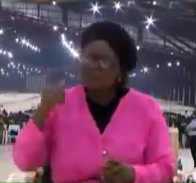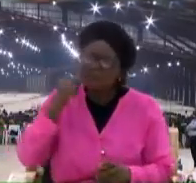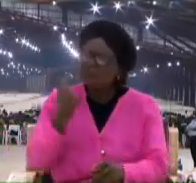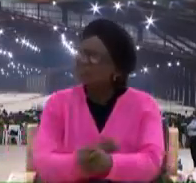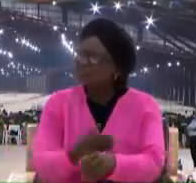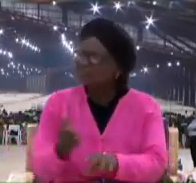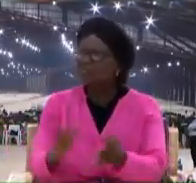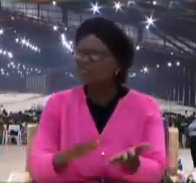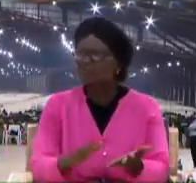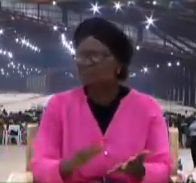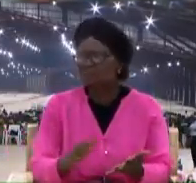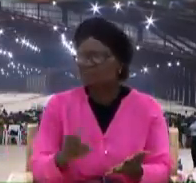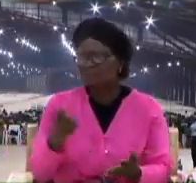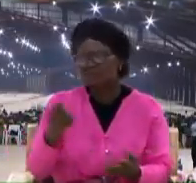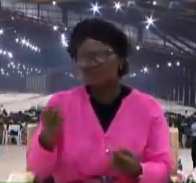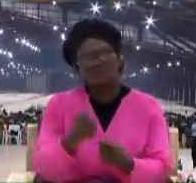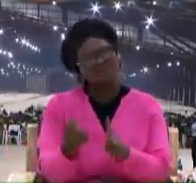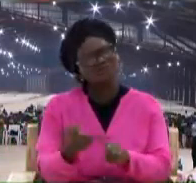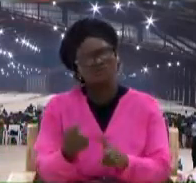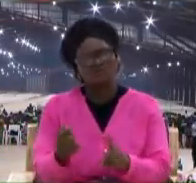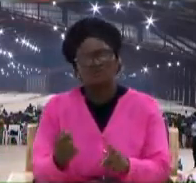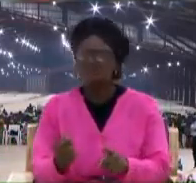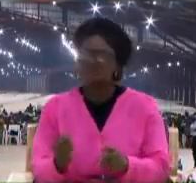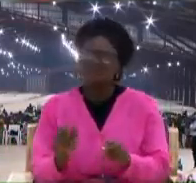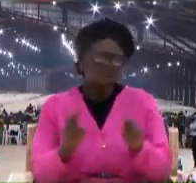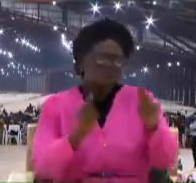The situation is hopeless.